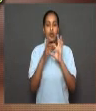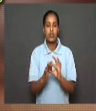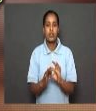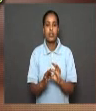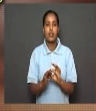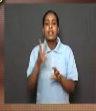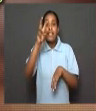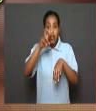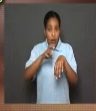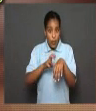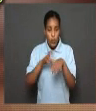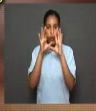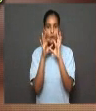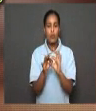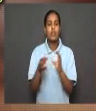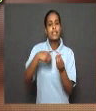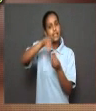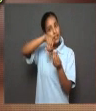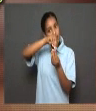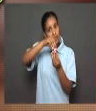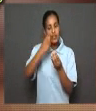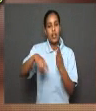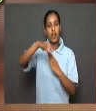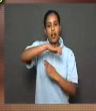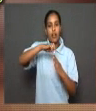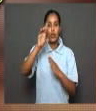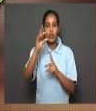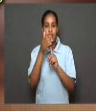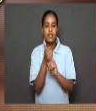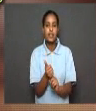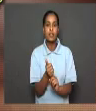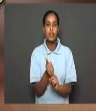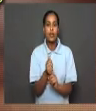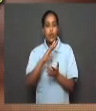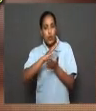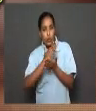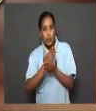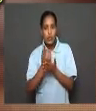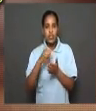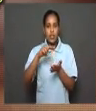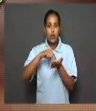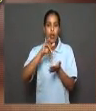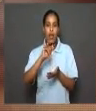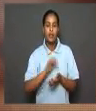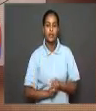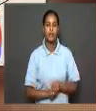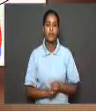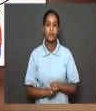The double bond increases the electron density between the nuclei.